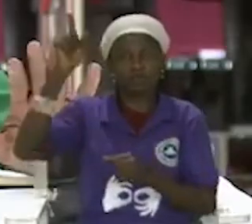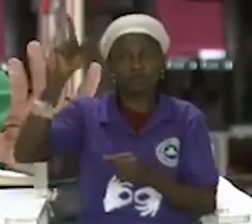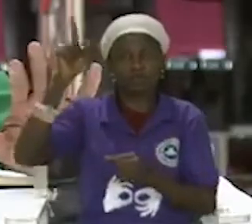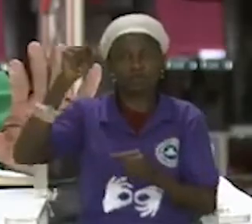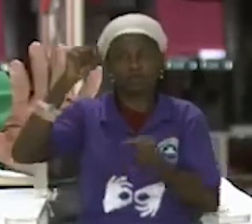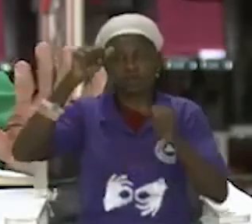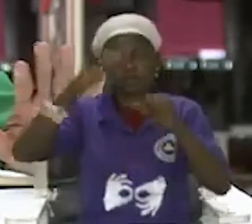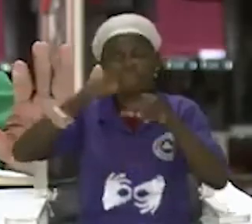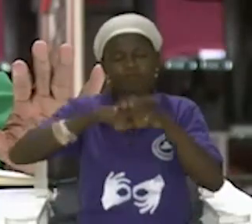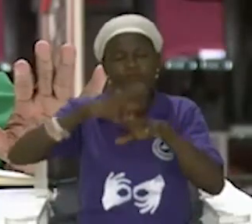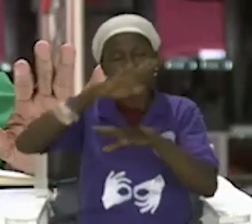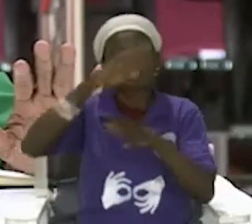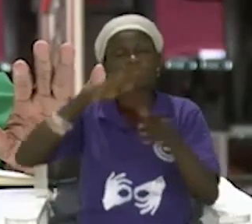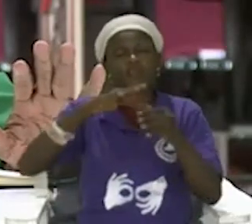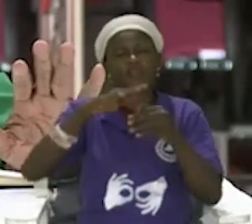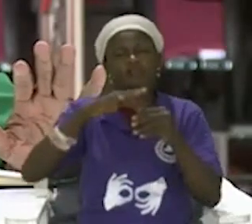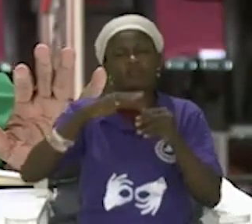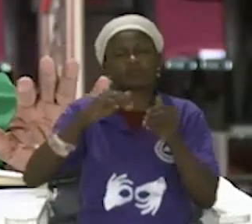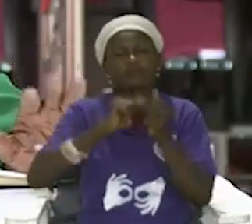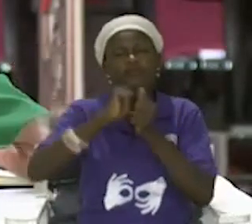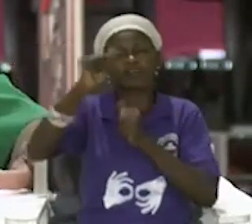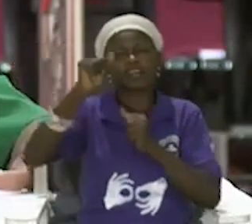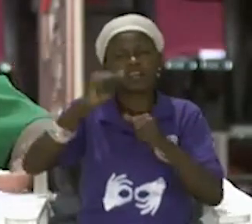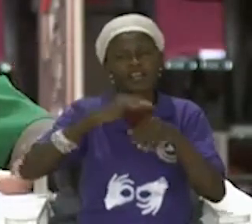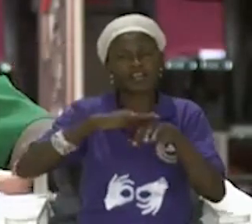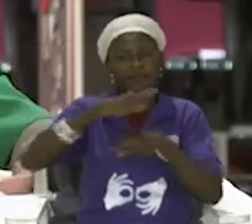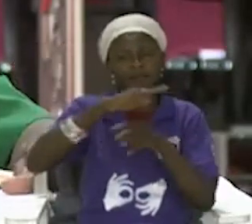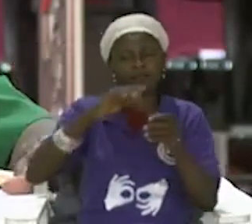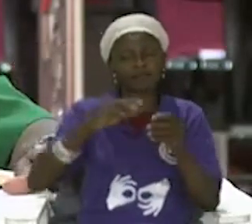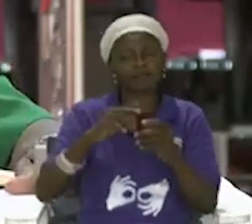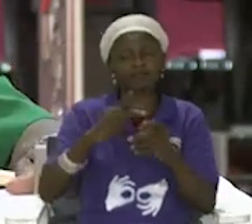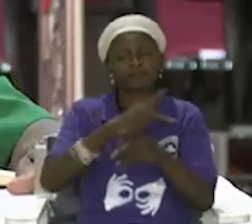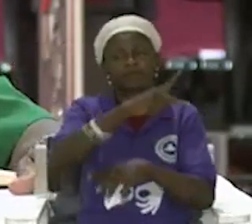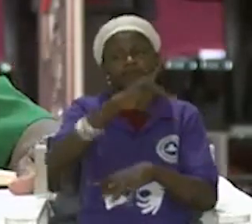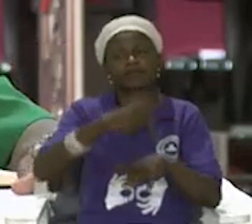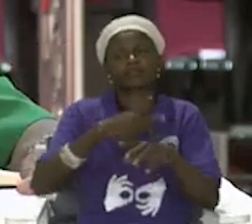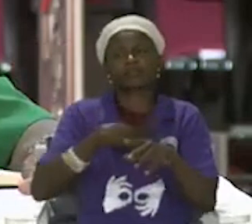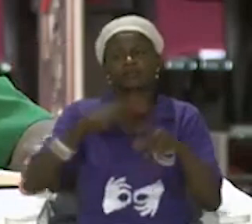far above principalities and powers,